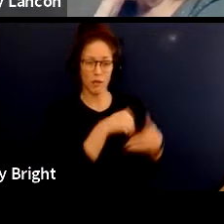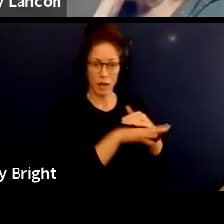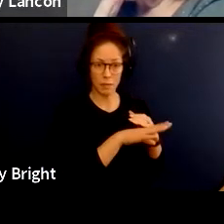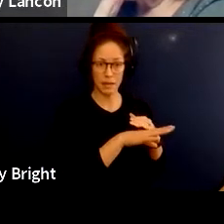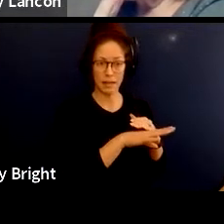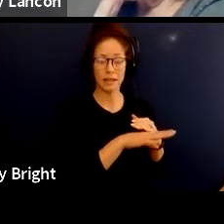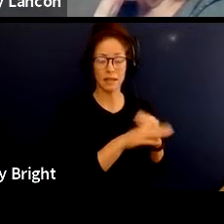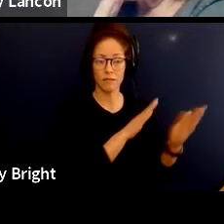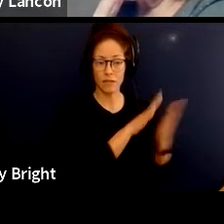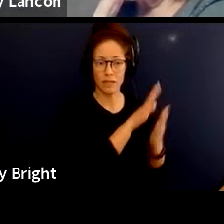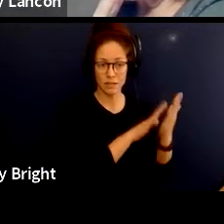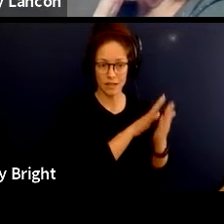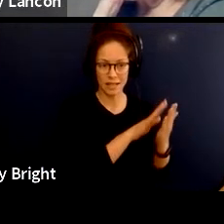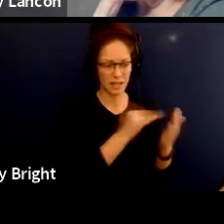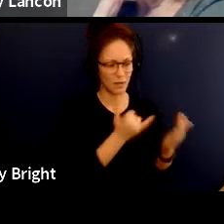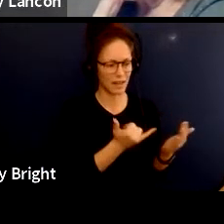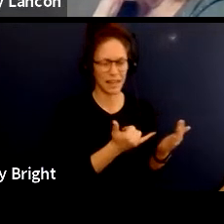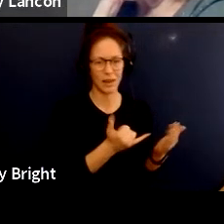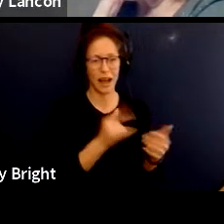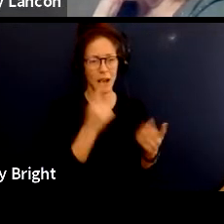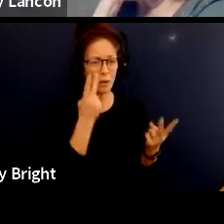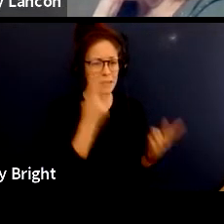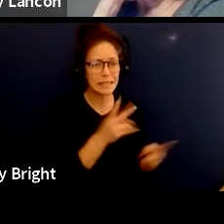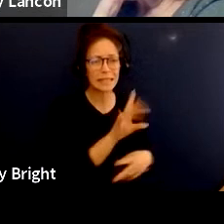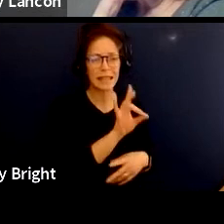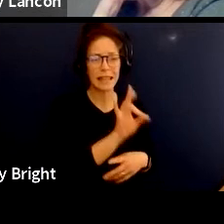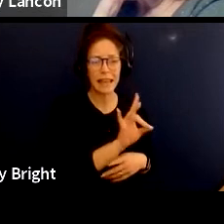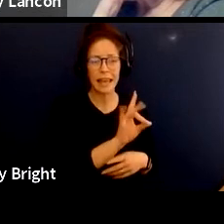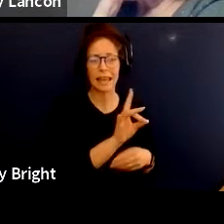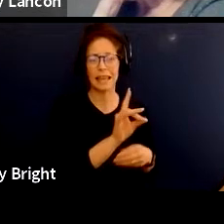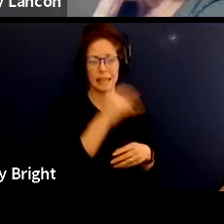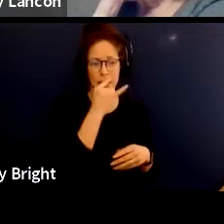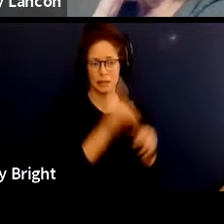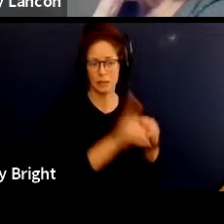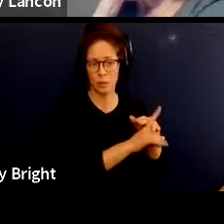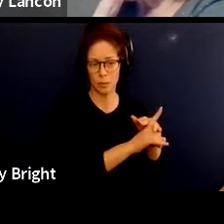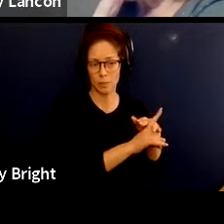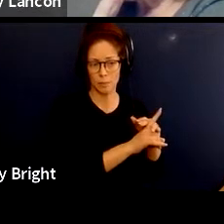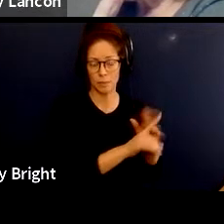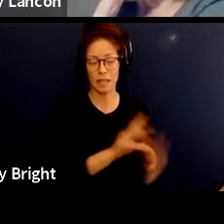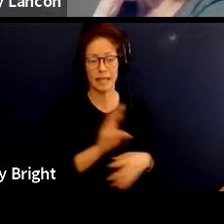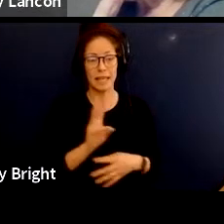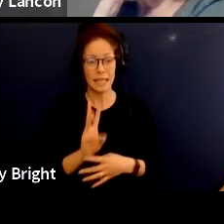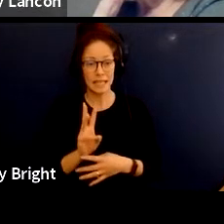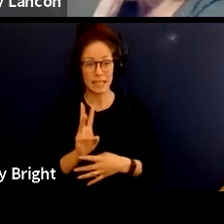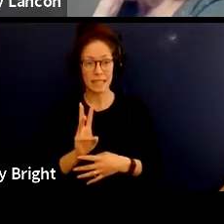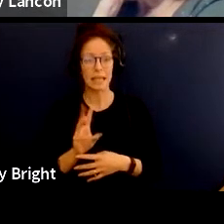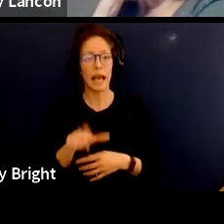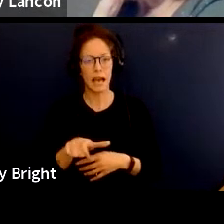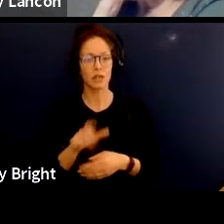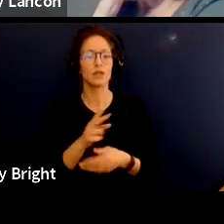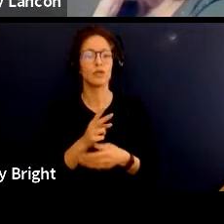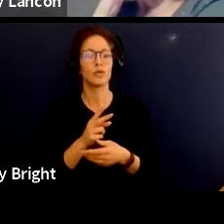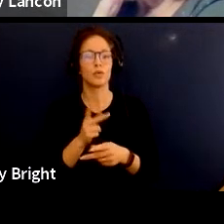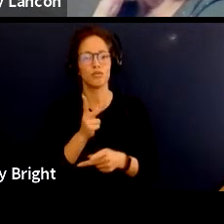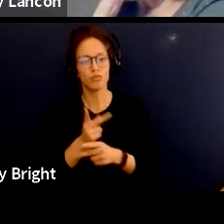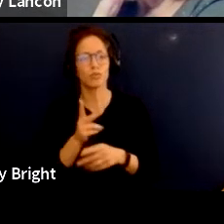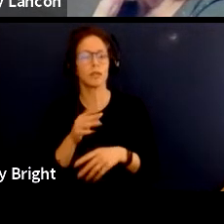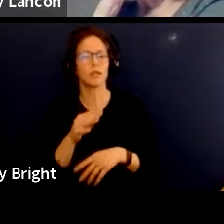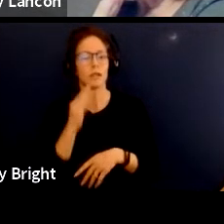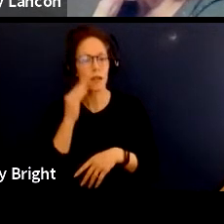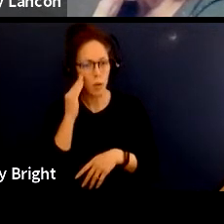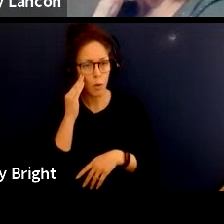is inconsistent. This past week, I saw only 8 students in person. 6 students had to quarantine during November and December, which